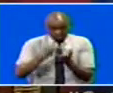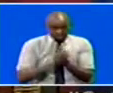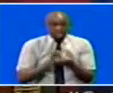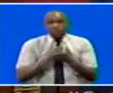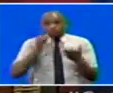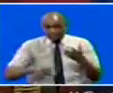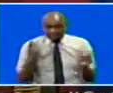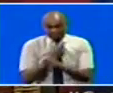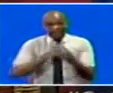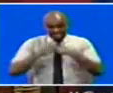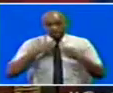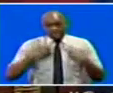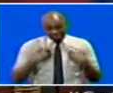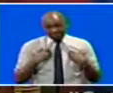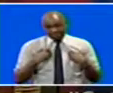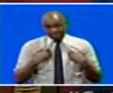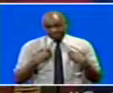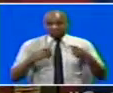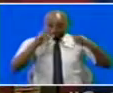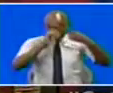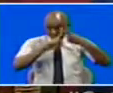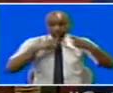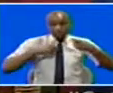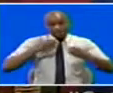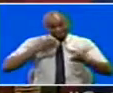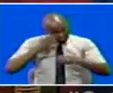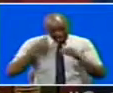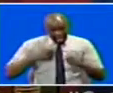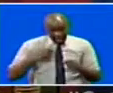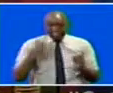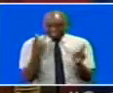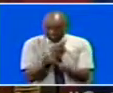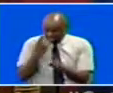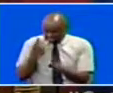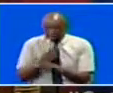series of actions. We have built a well-coordinated multi-agency approach